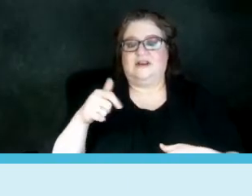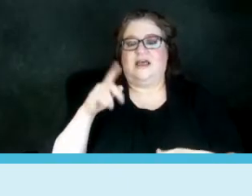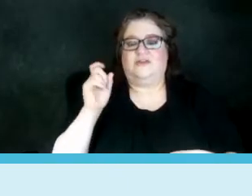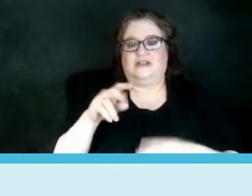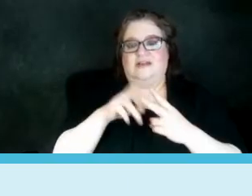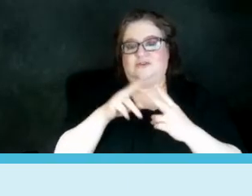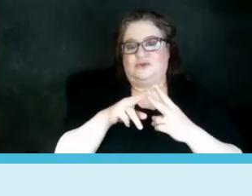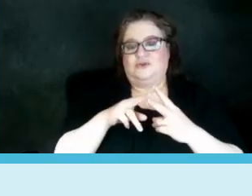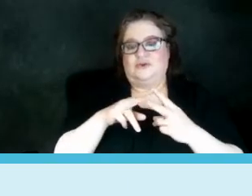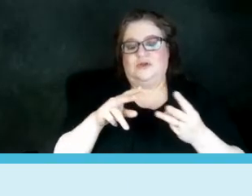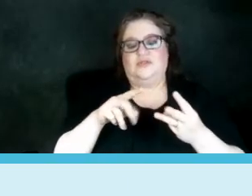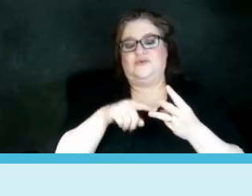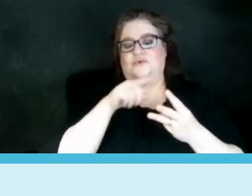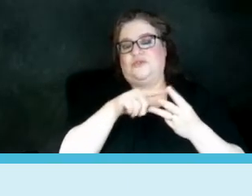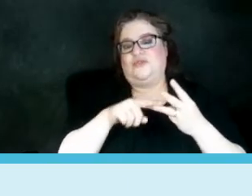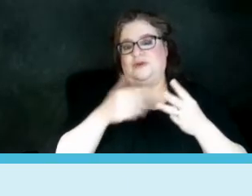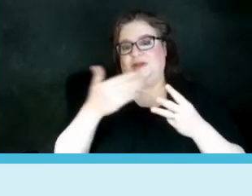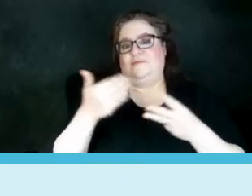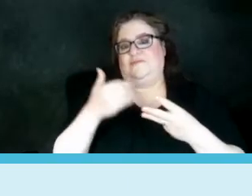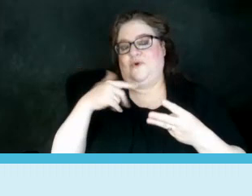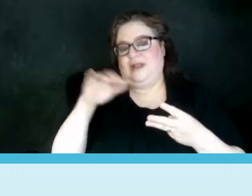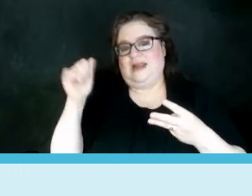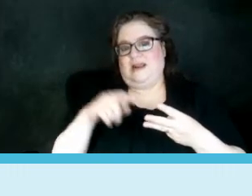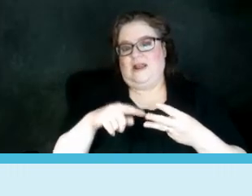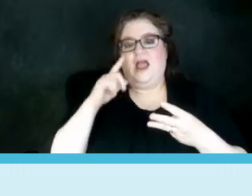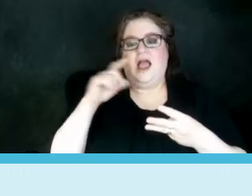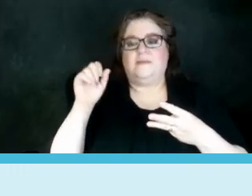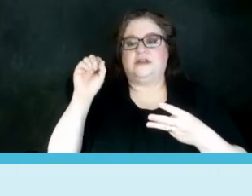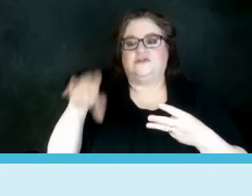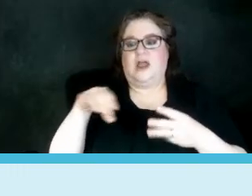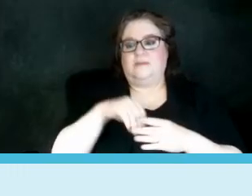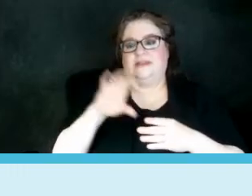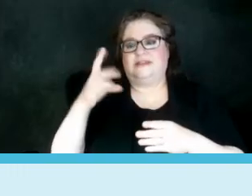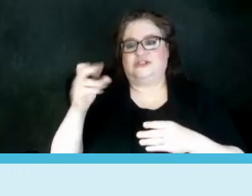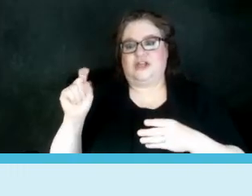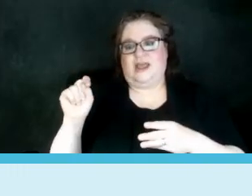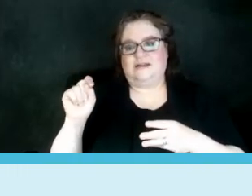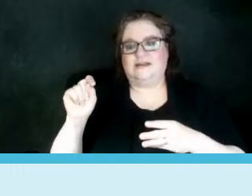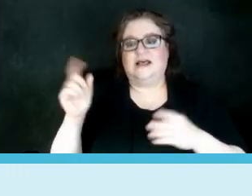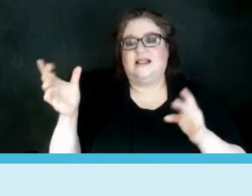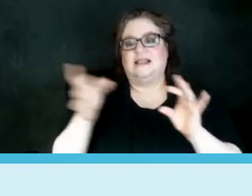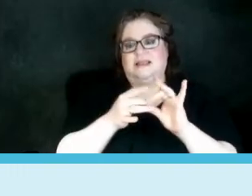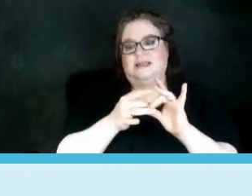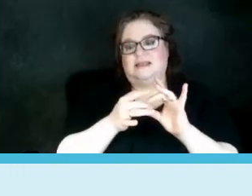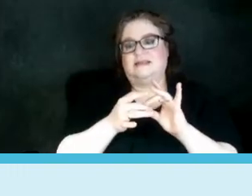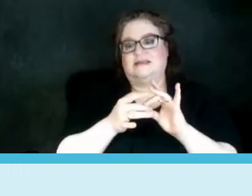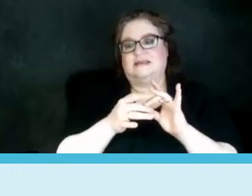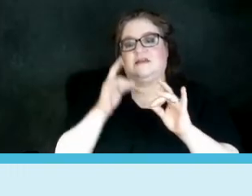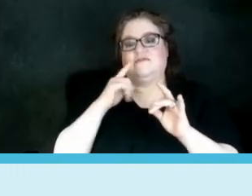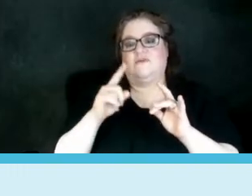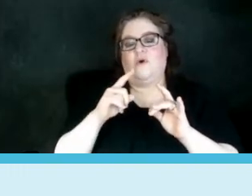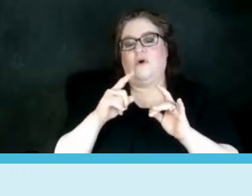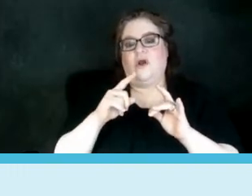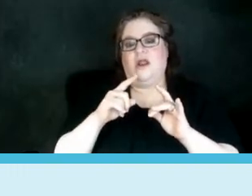2 asks. No, I have 3 before we get out of here. I'm going to drop in the chat a link to an